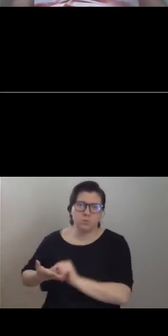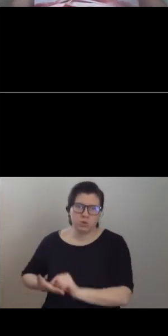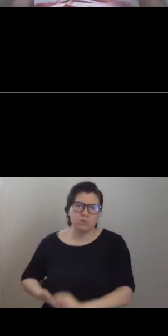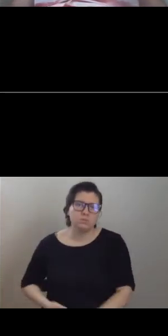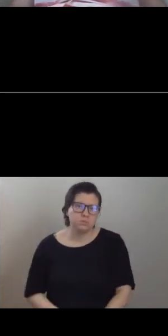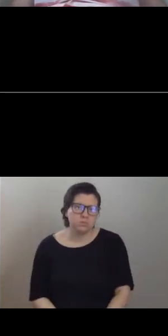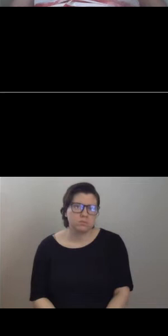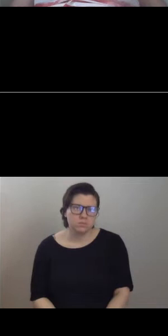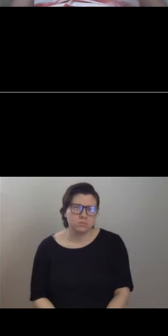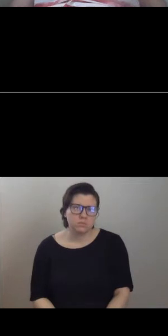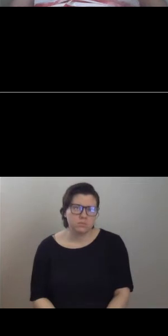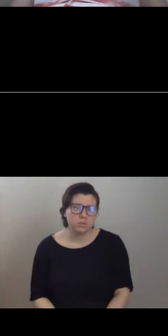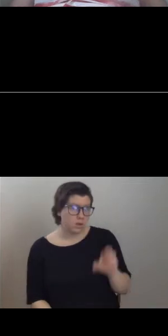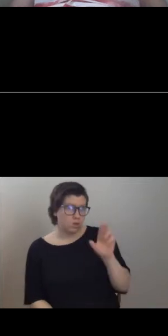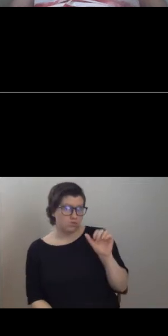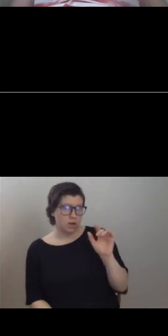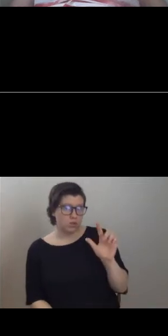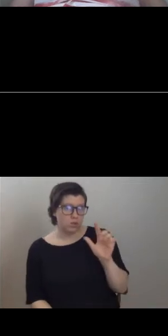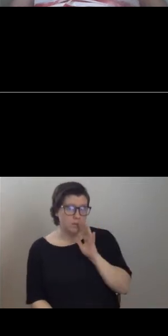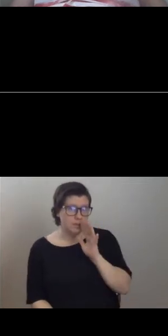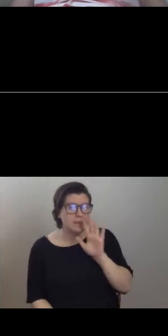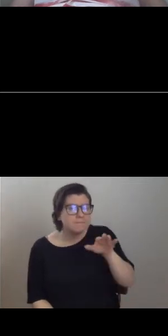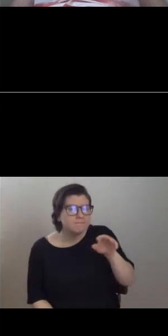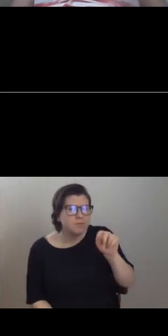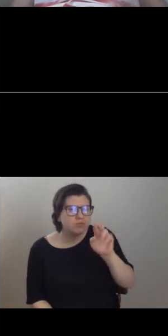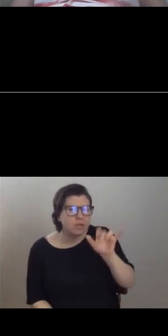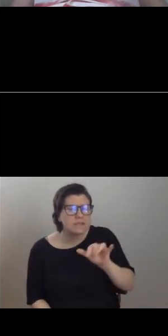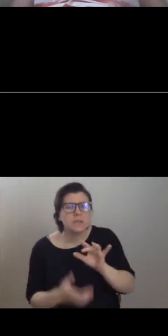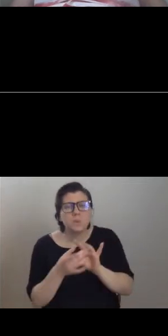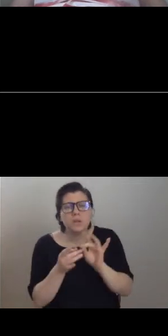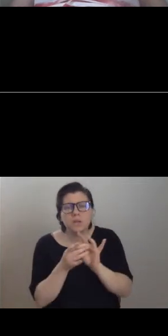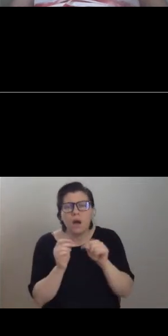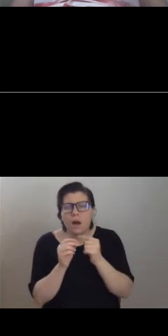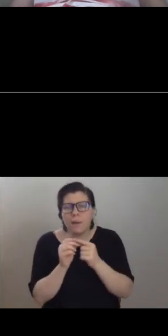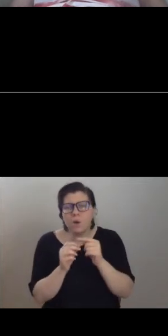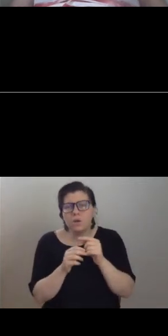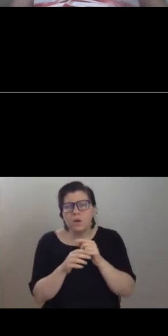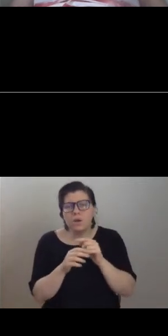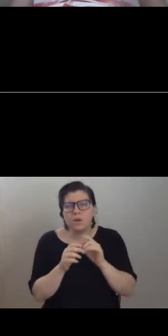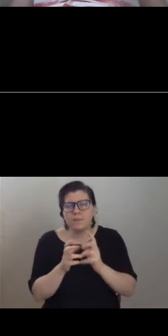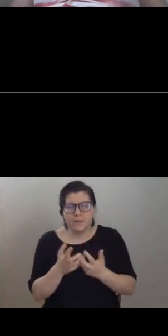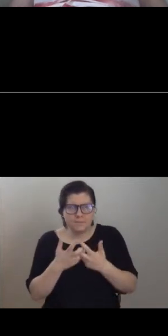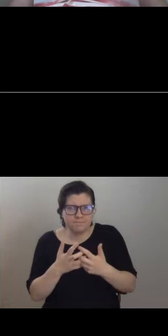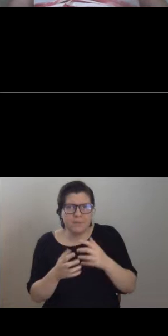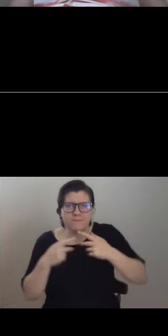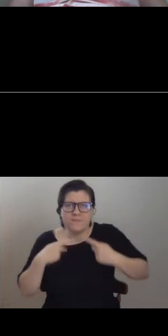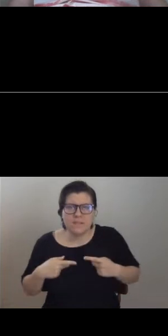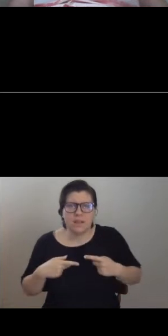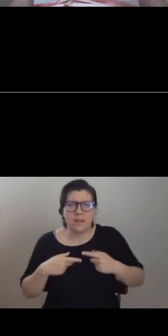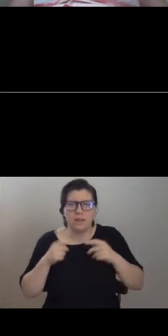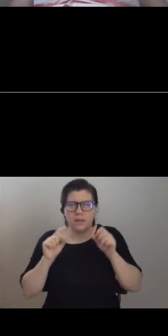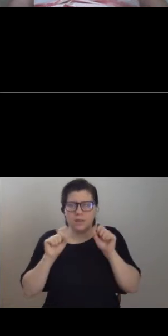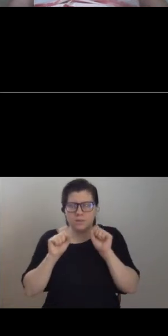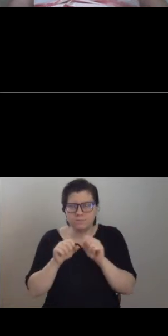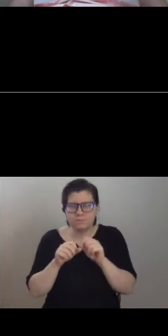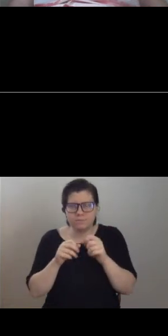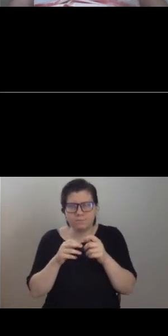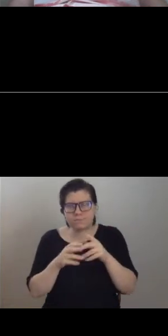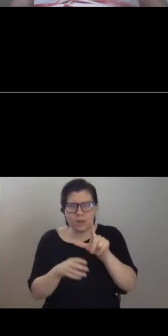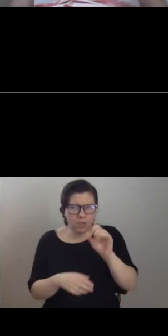Tracy, we talked a little bit about the mechanics of voting. What types of